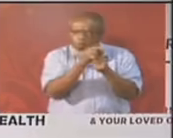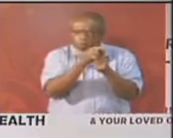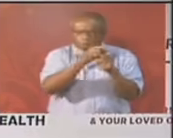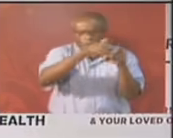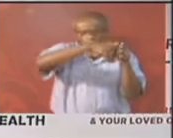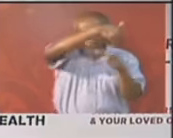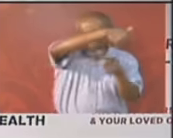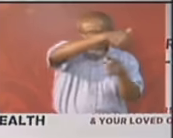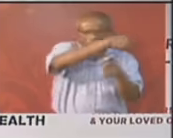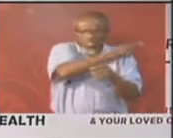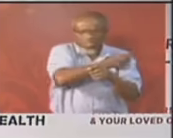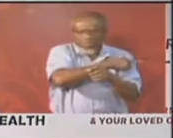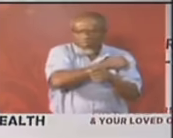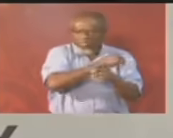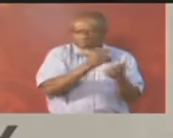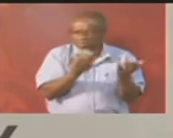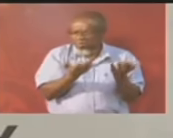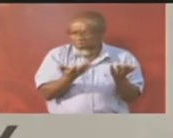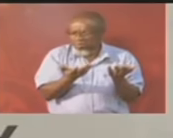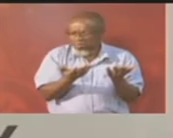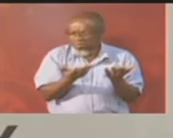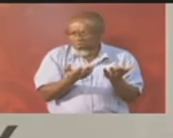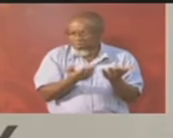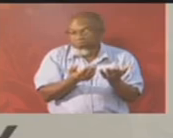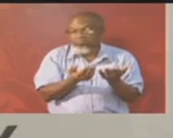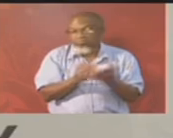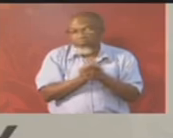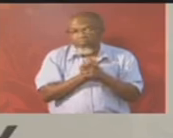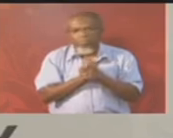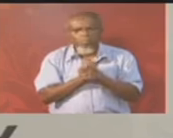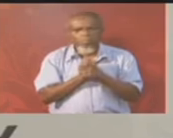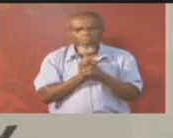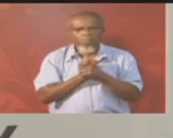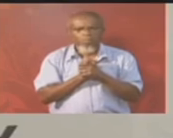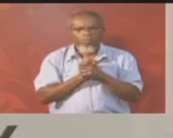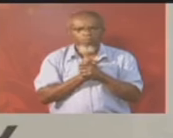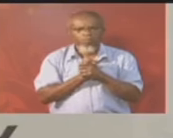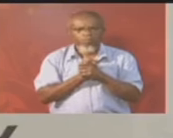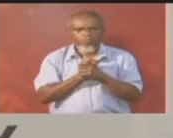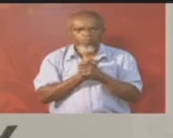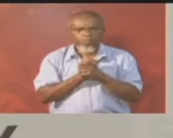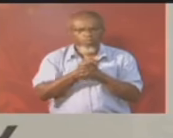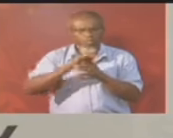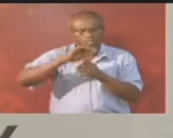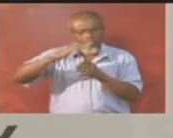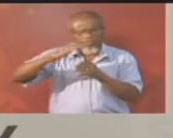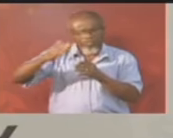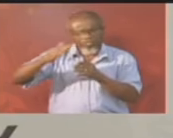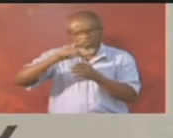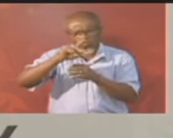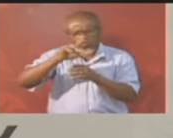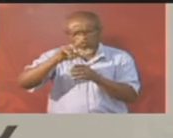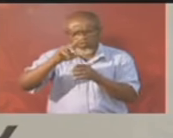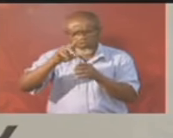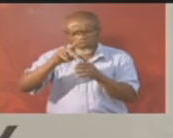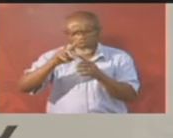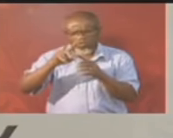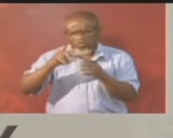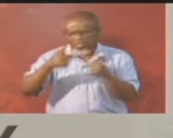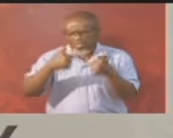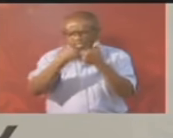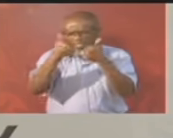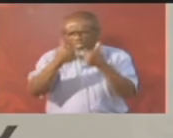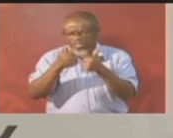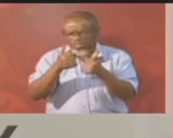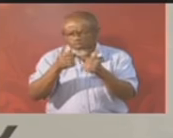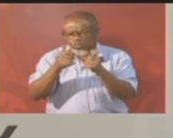Okay, so with respect to the particular conditions that you would have listed, we do want to advise